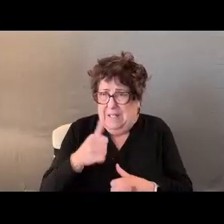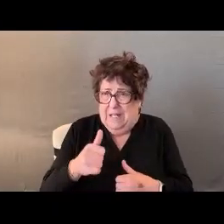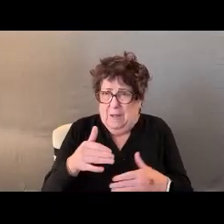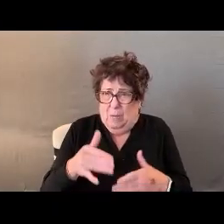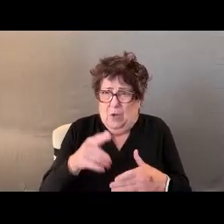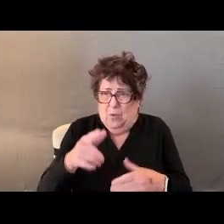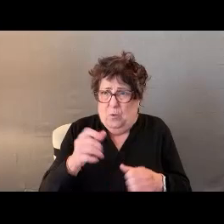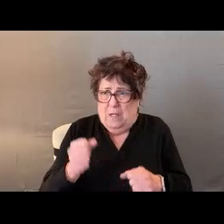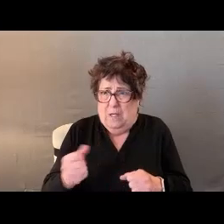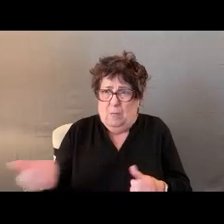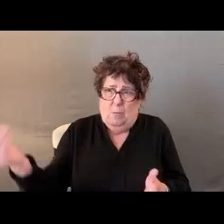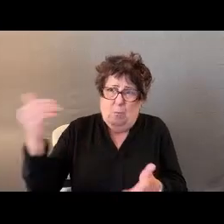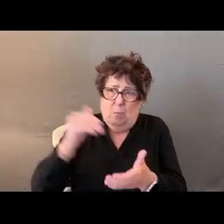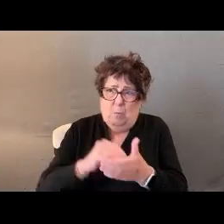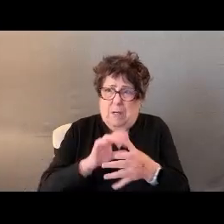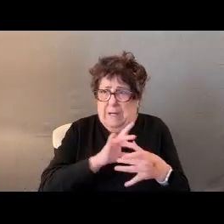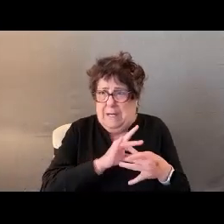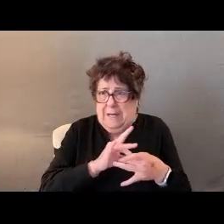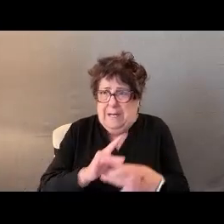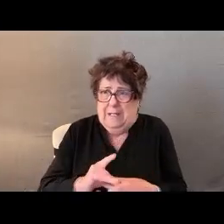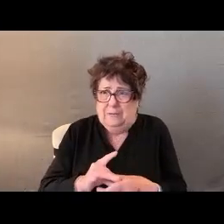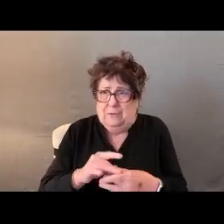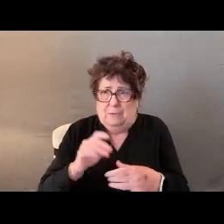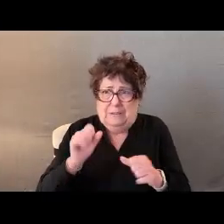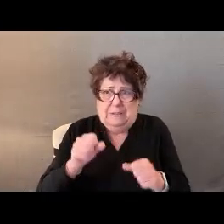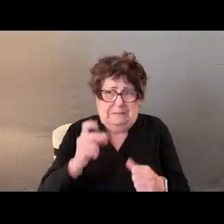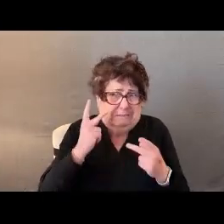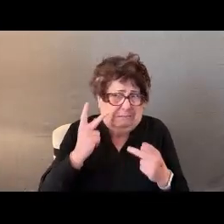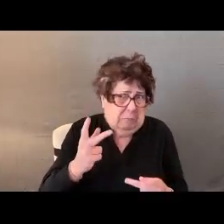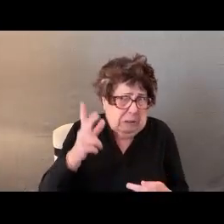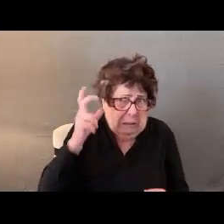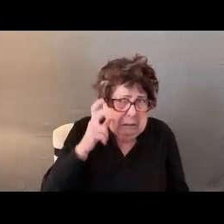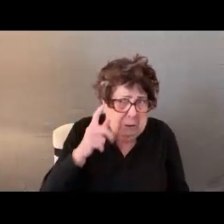can hear you better? I